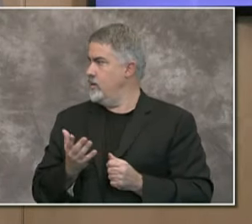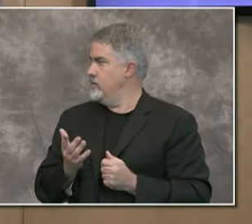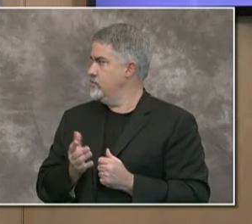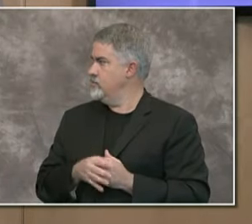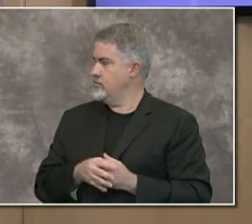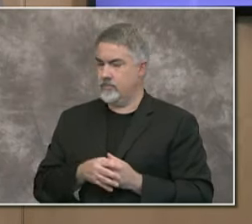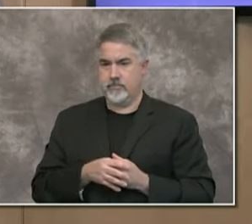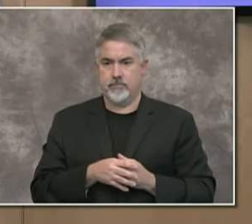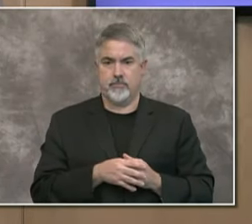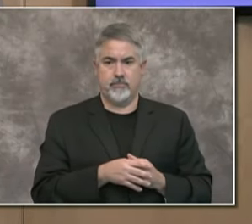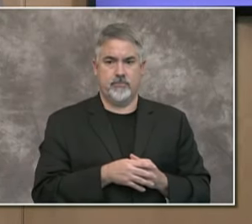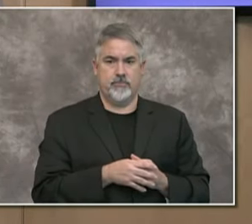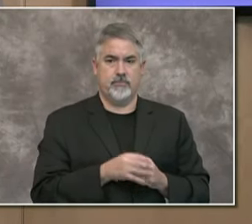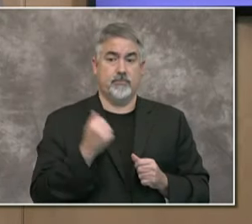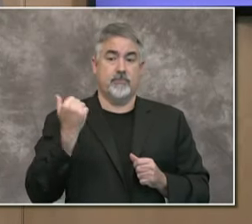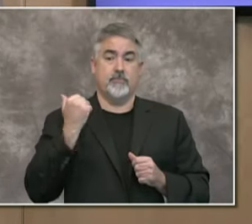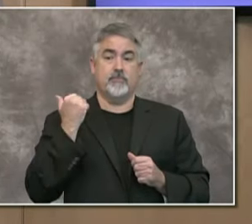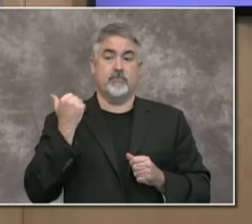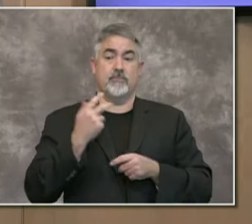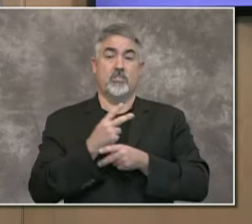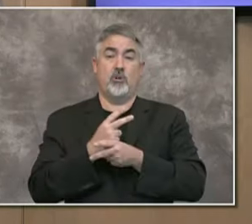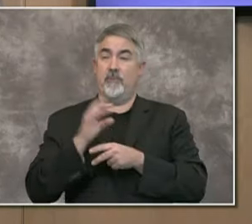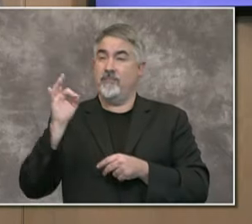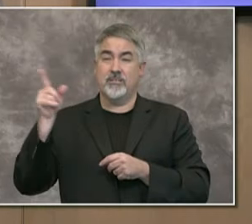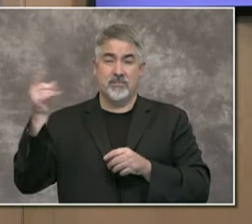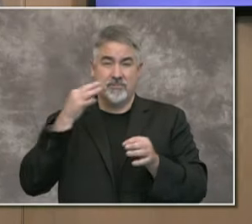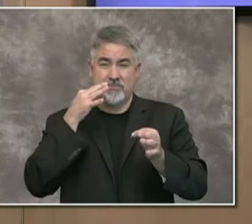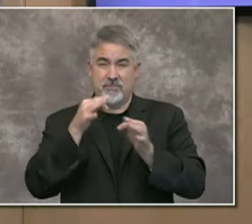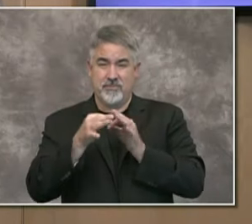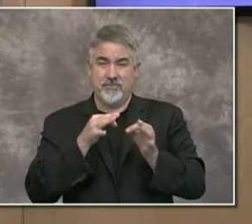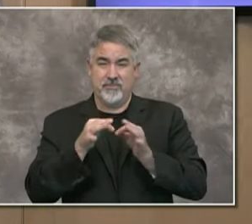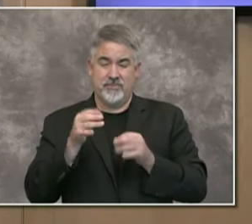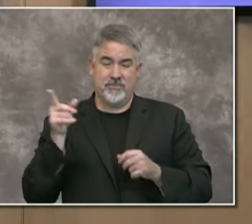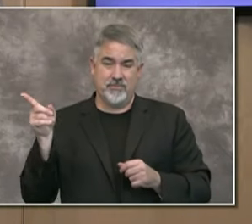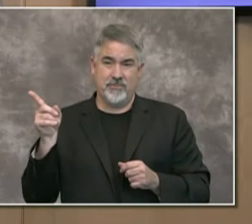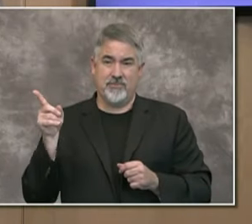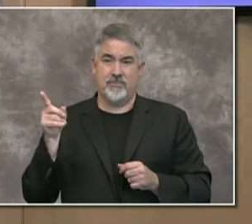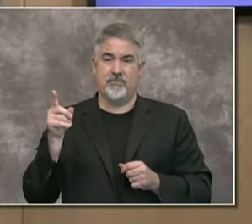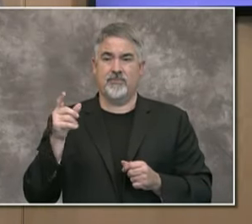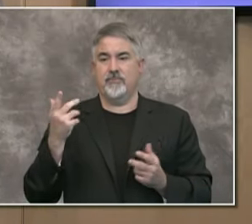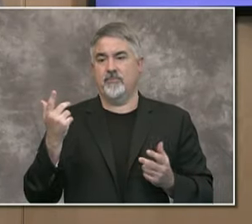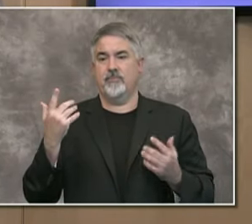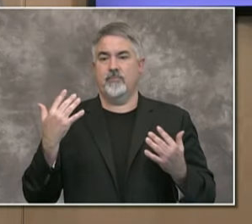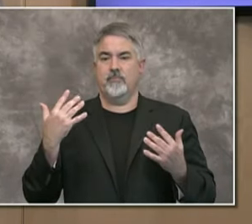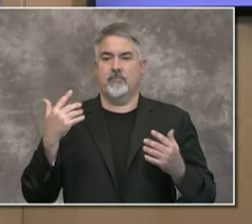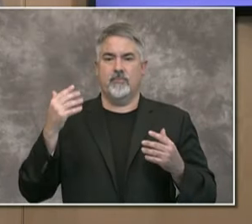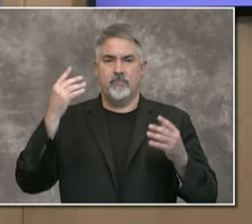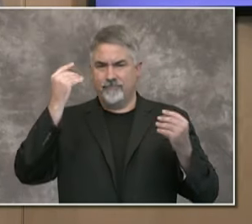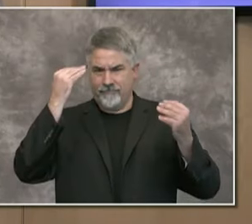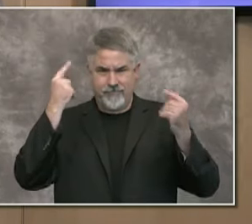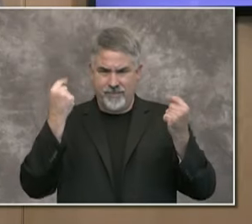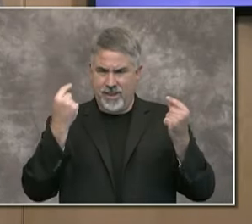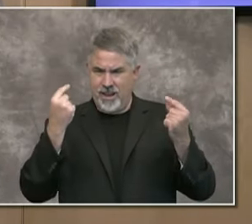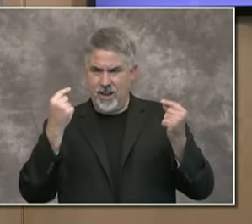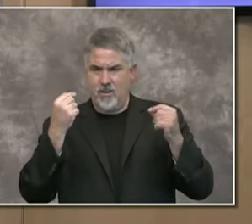that Supervisor Fletcher referred to as the methodical, thoughtful, and incremental, if you would, turning